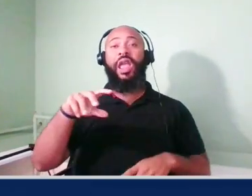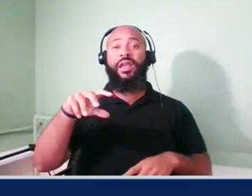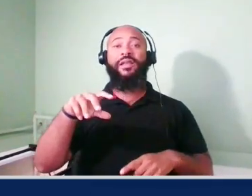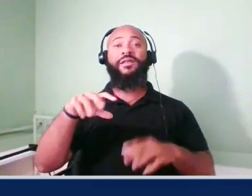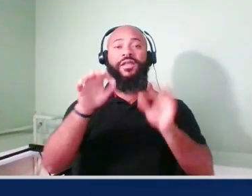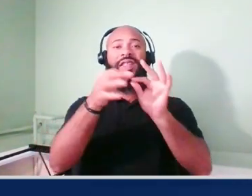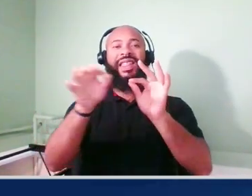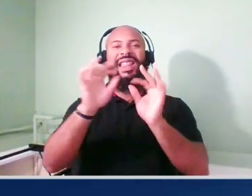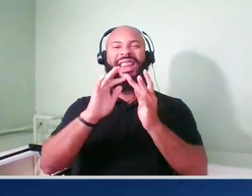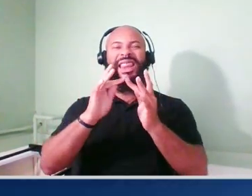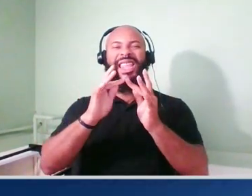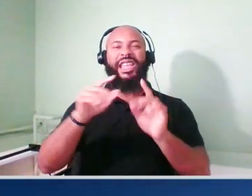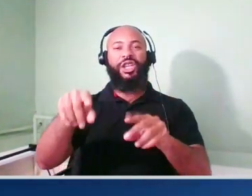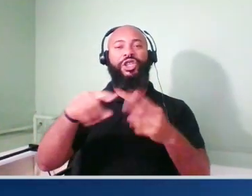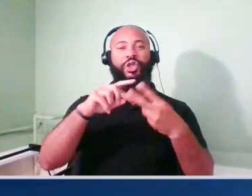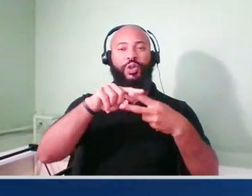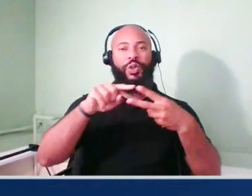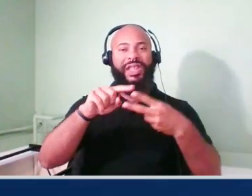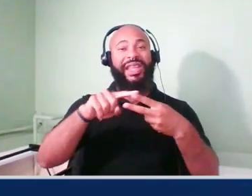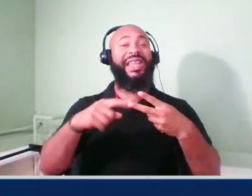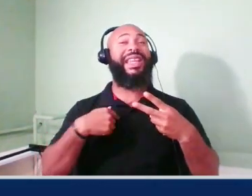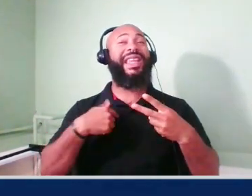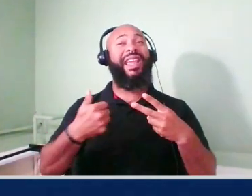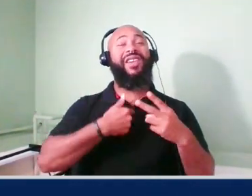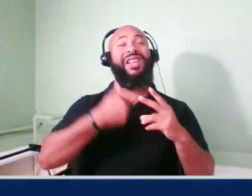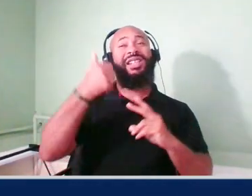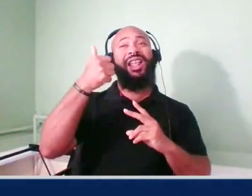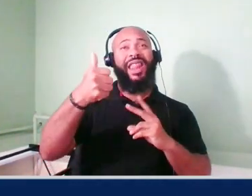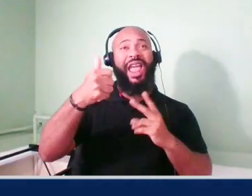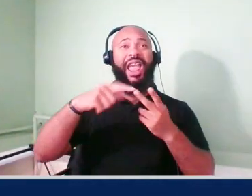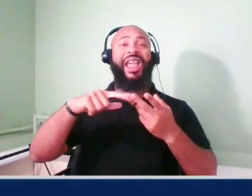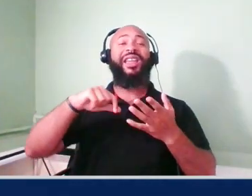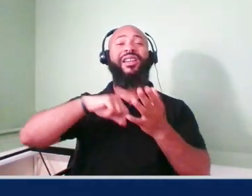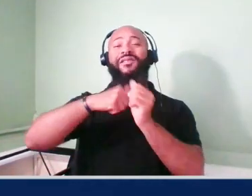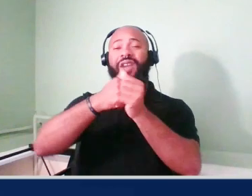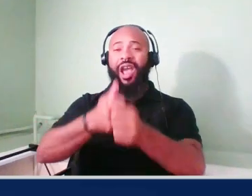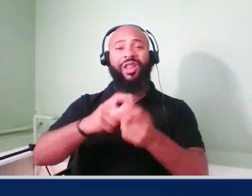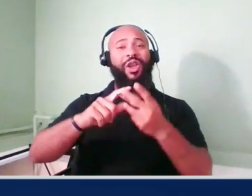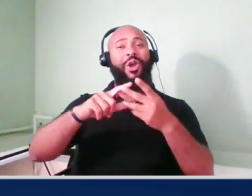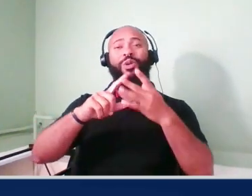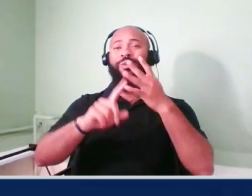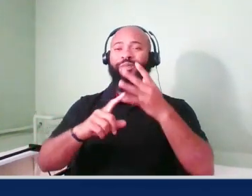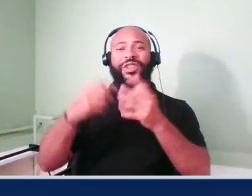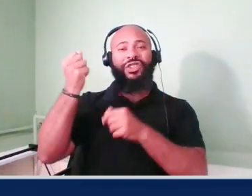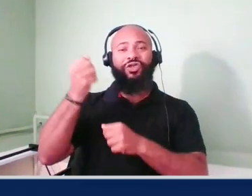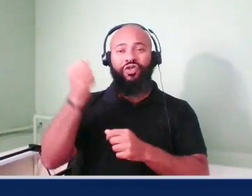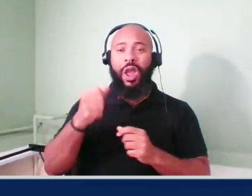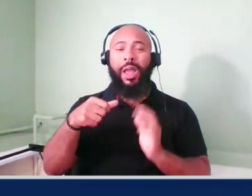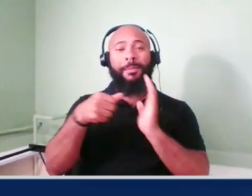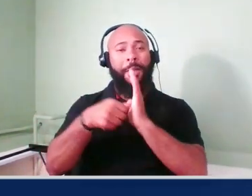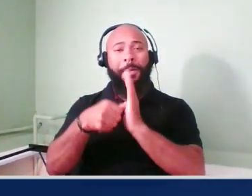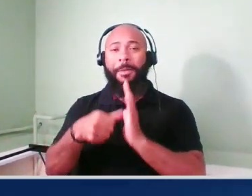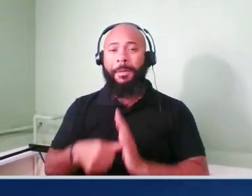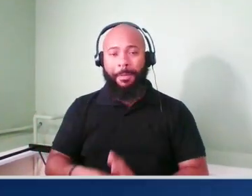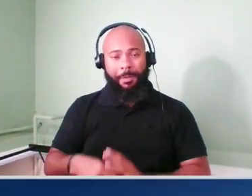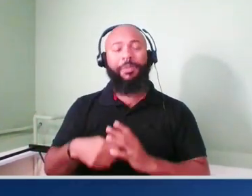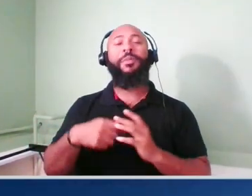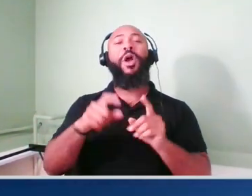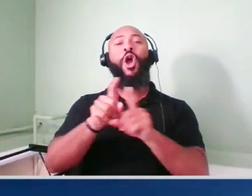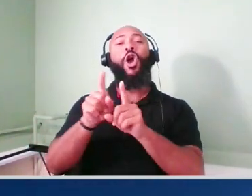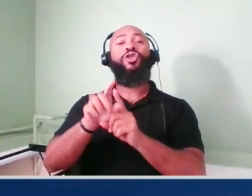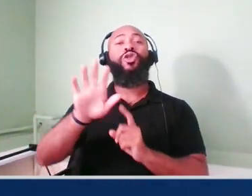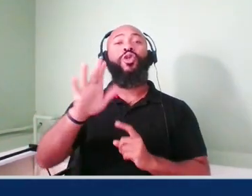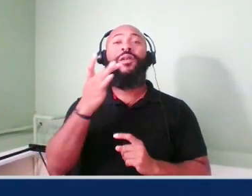twitch.tv/AWS OnAir, two things. Give us a like, give us a follow, hit the subscribe button, do the bell notification, all this stuff. Type your favorite emoji in the chat while you're there